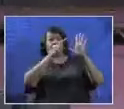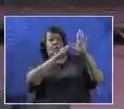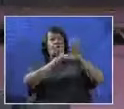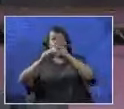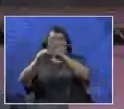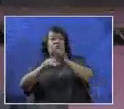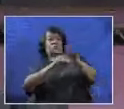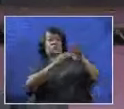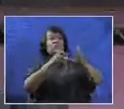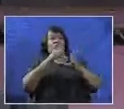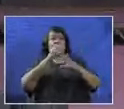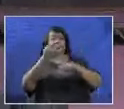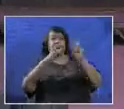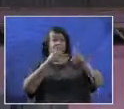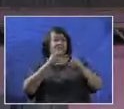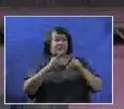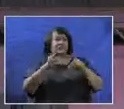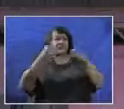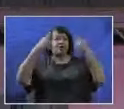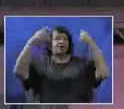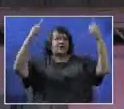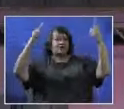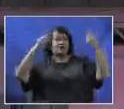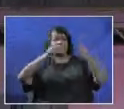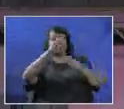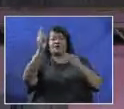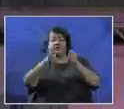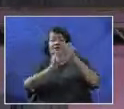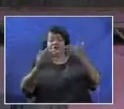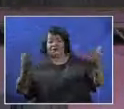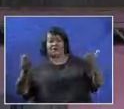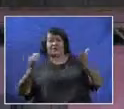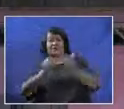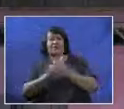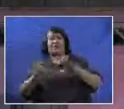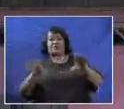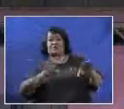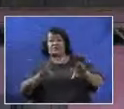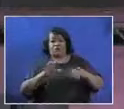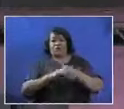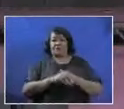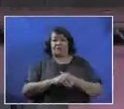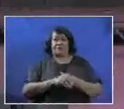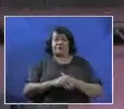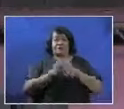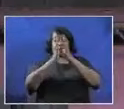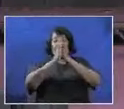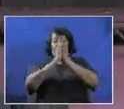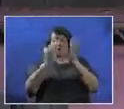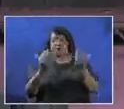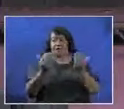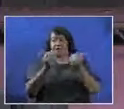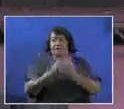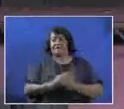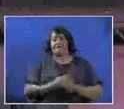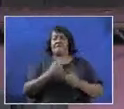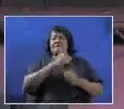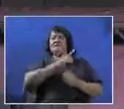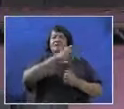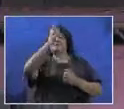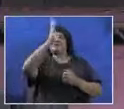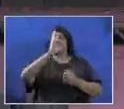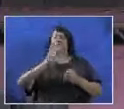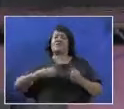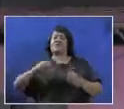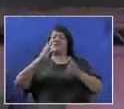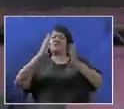leaves. Those people succeed in everything they do. Let us pray. Dear God, oh God,